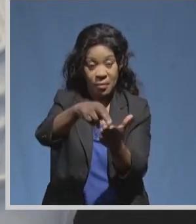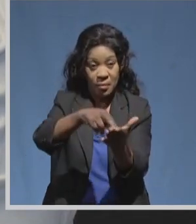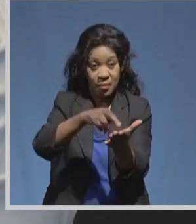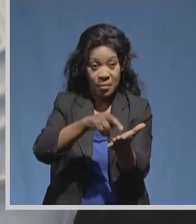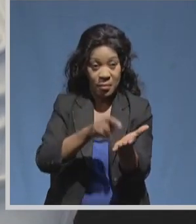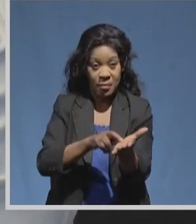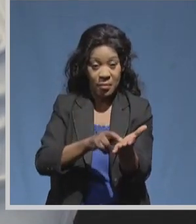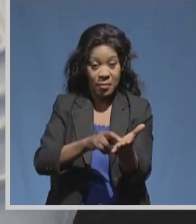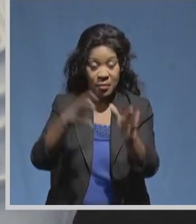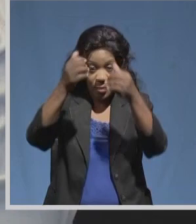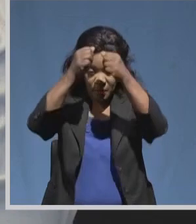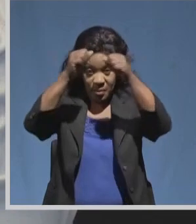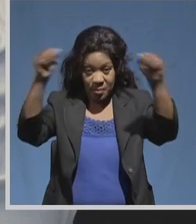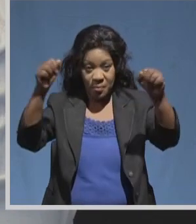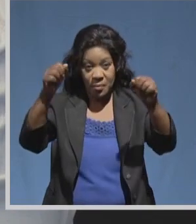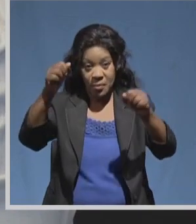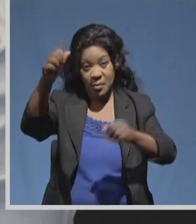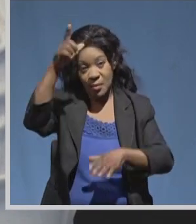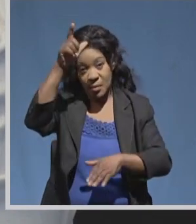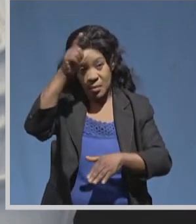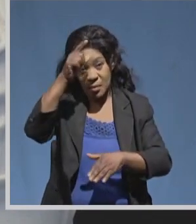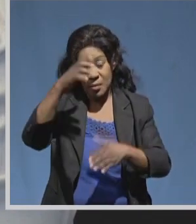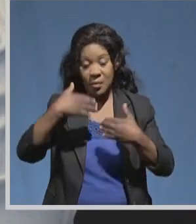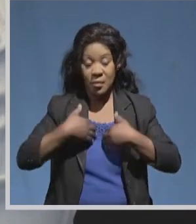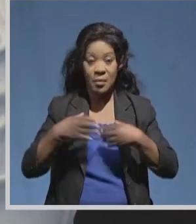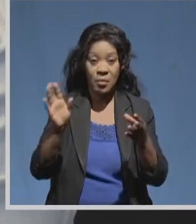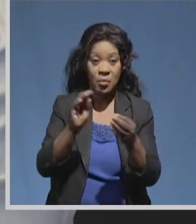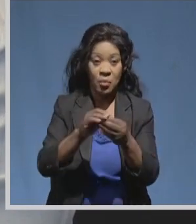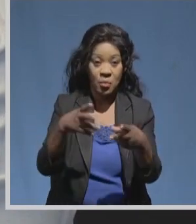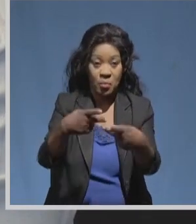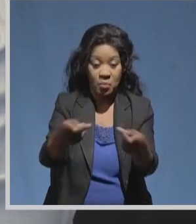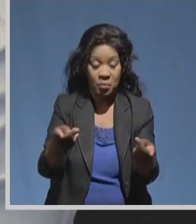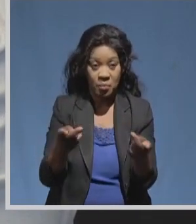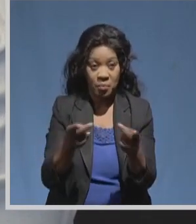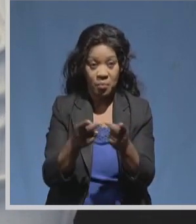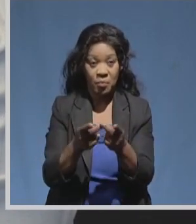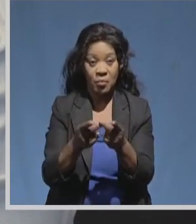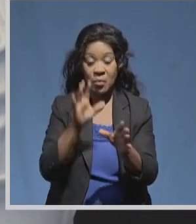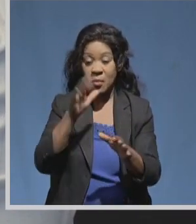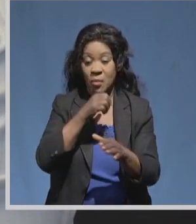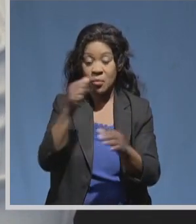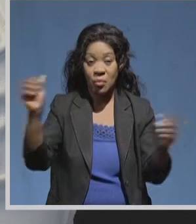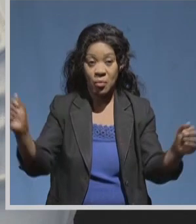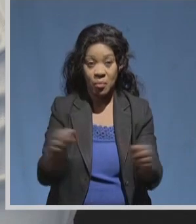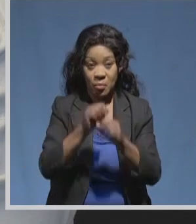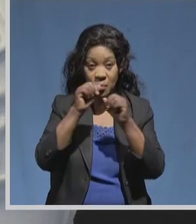His Excellency President Lunga has put in place, and you believe that it is not possible